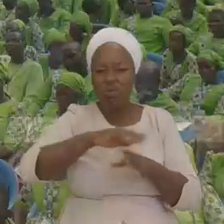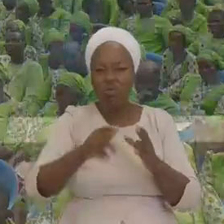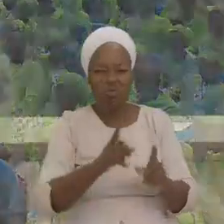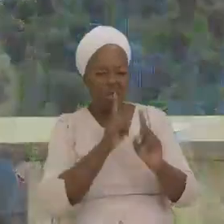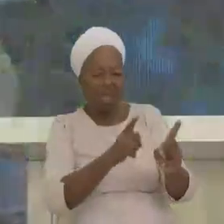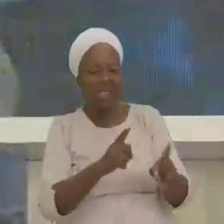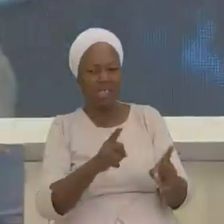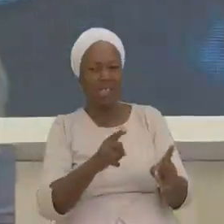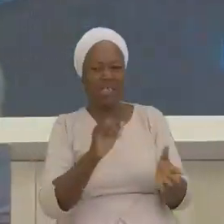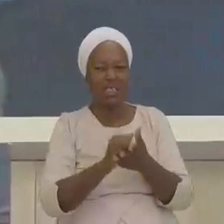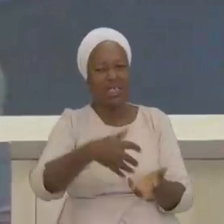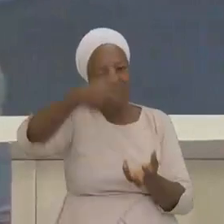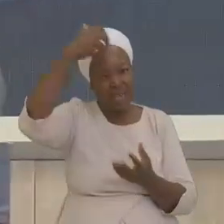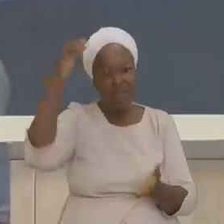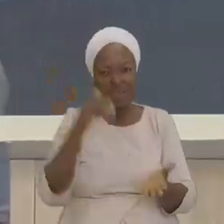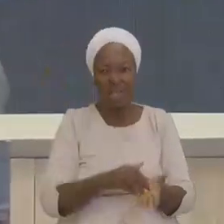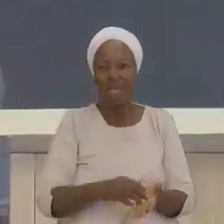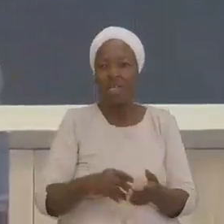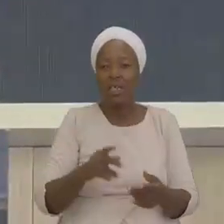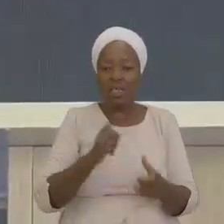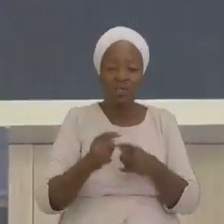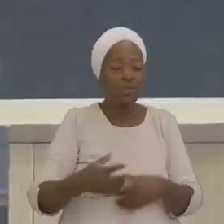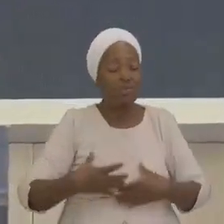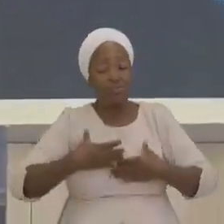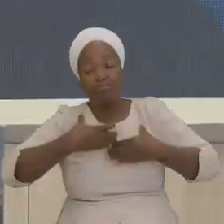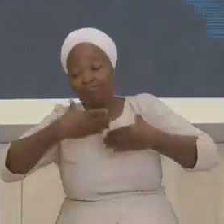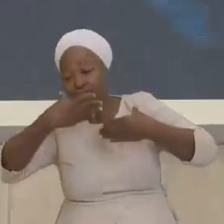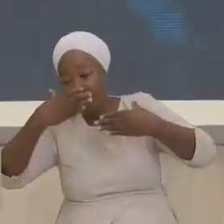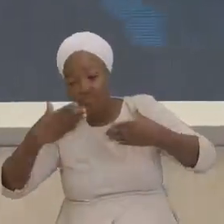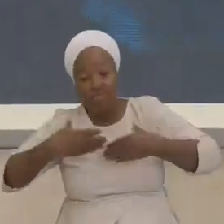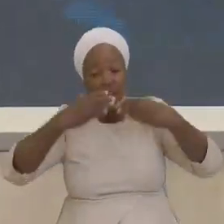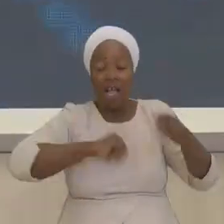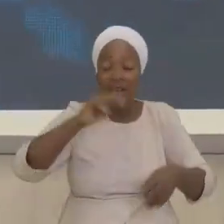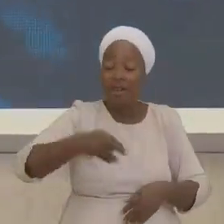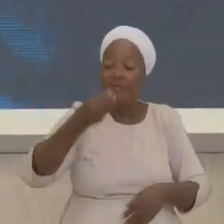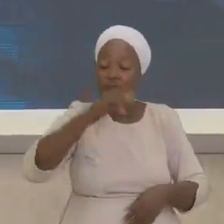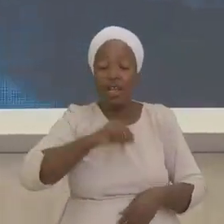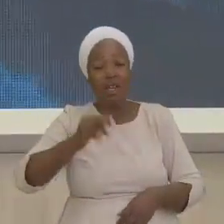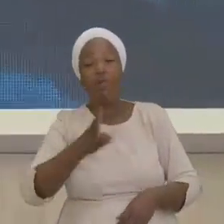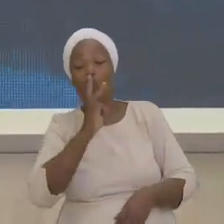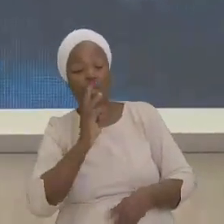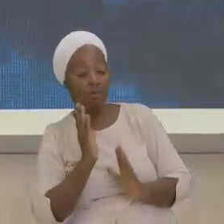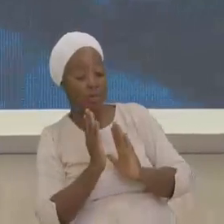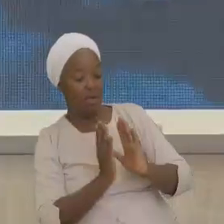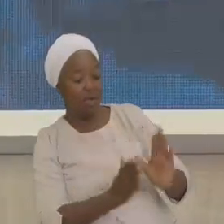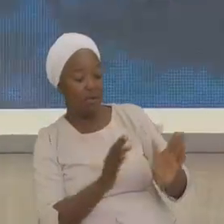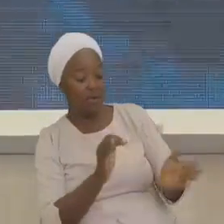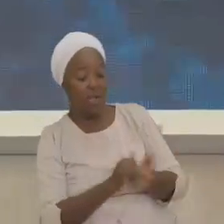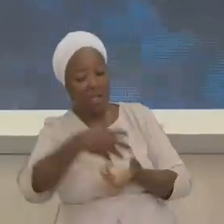him. It's roaring. I need food. I need water. you're living there